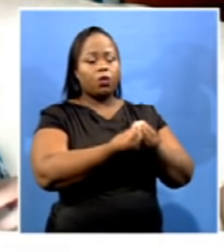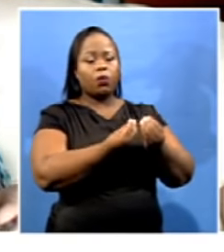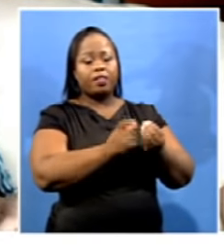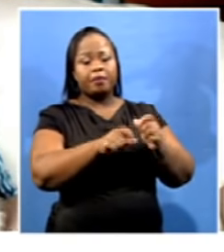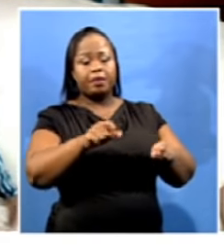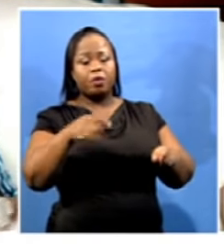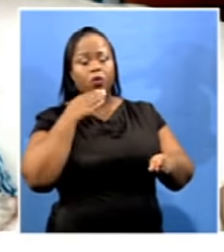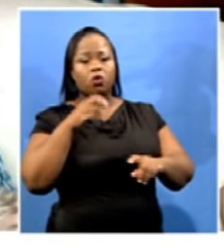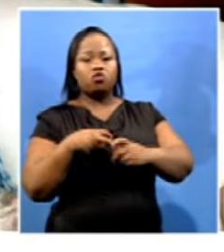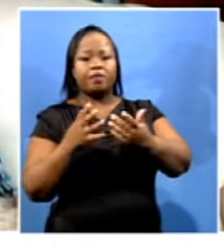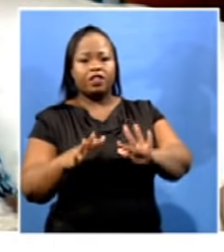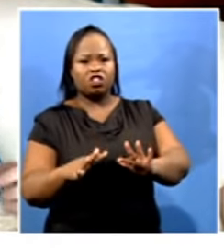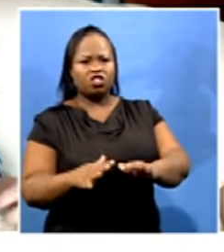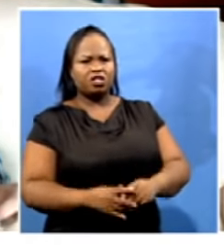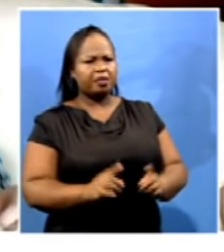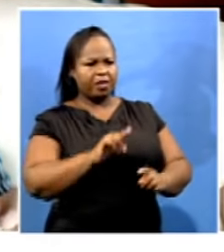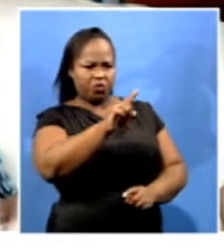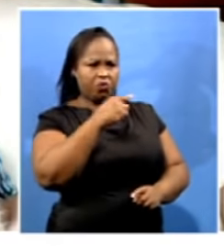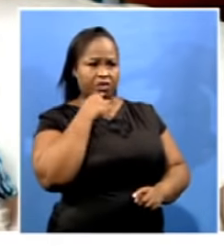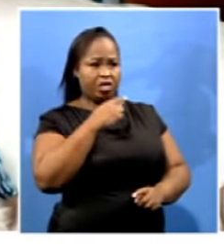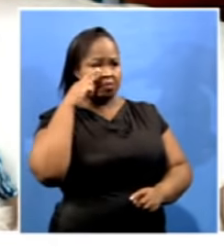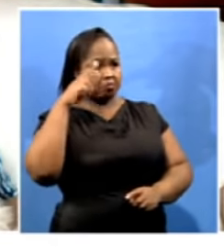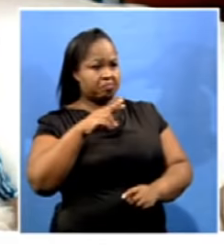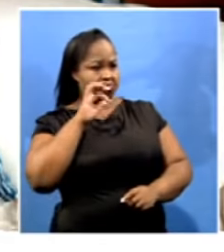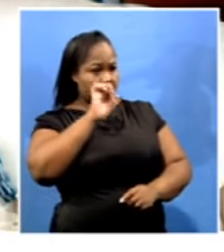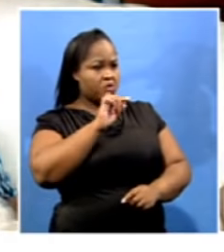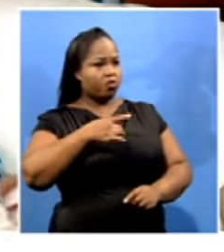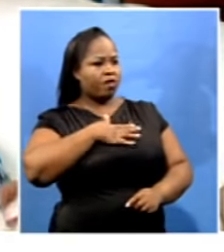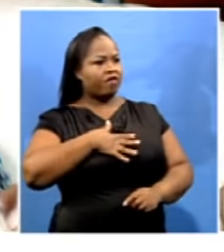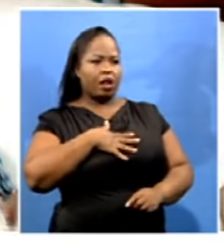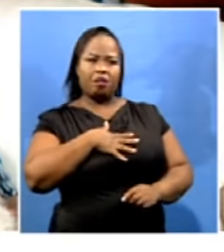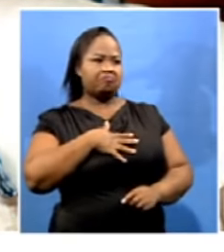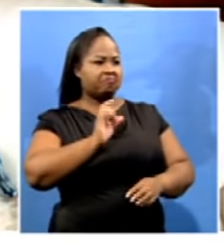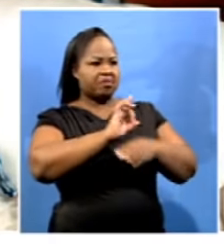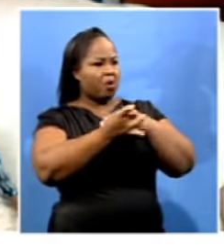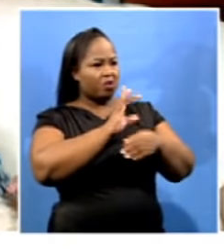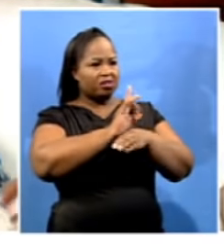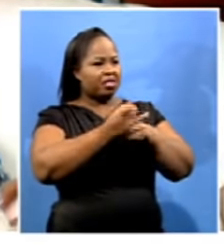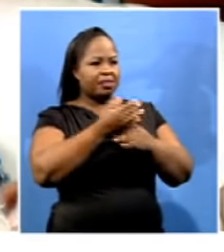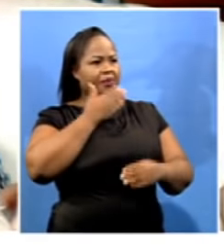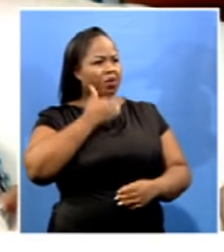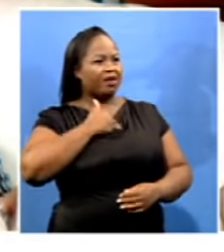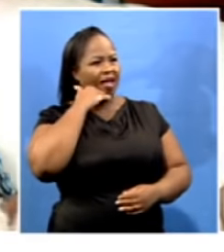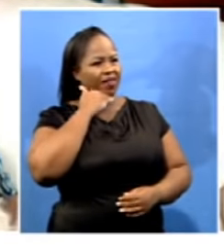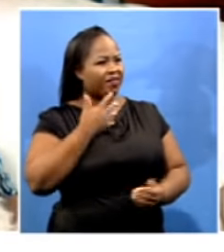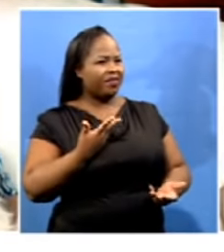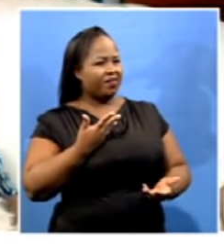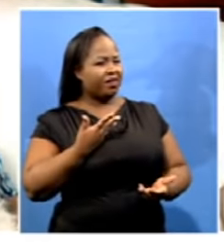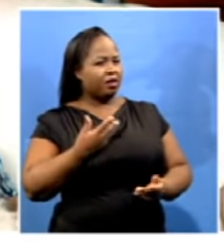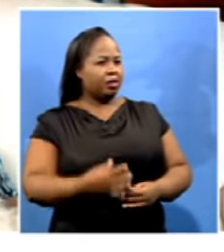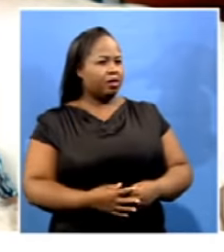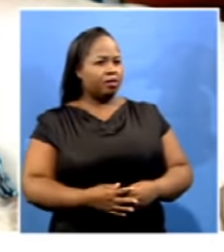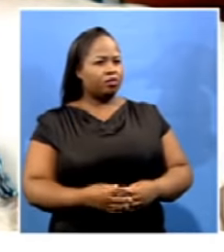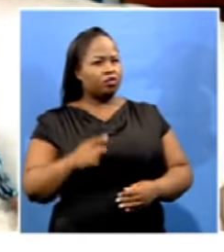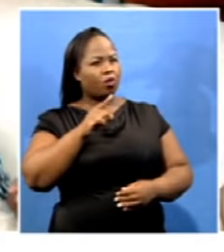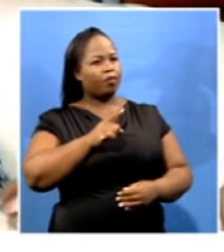done. But as you're saying, from your point of view, you feel that the consultations were, they weren't good enough. What